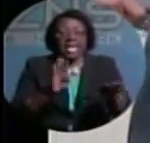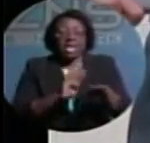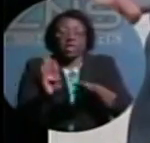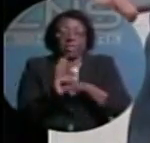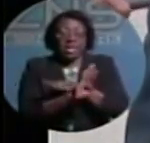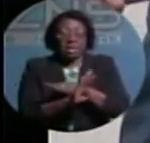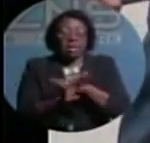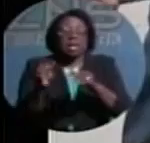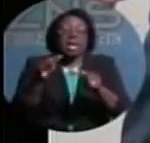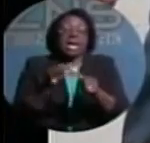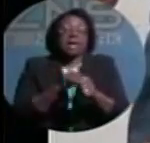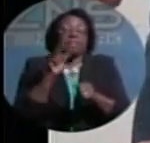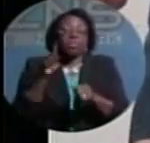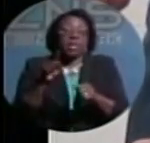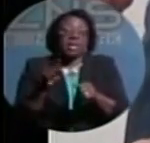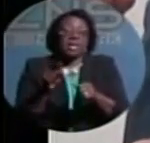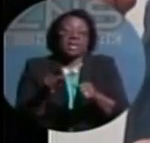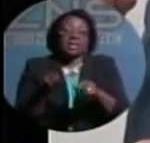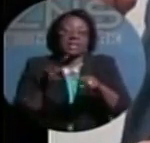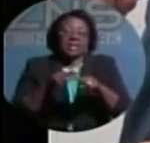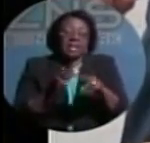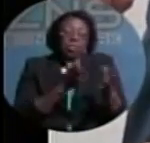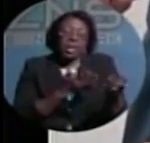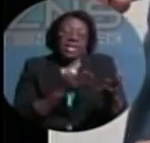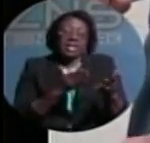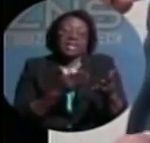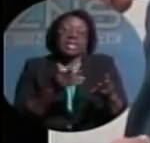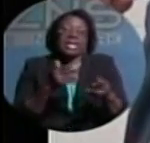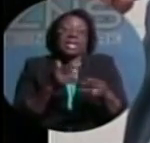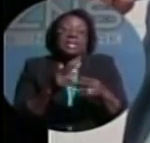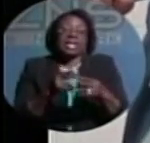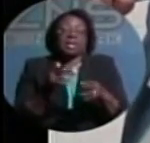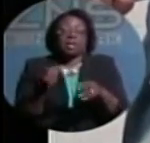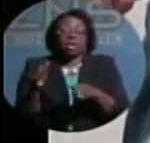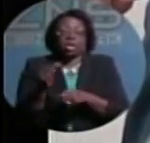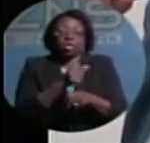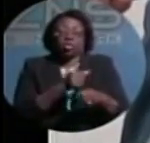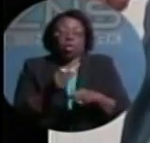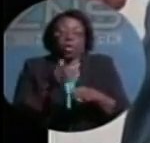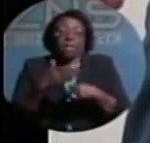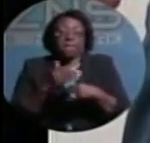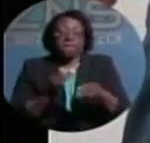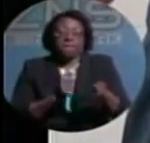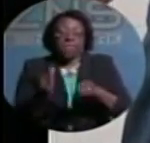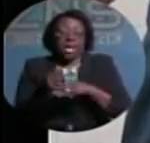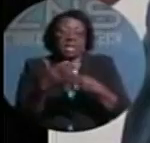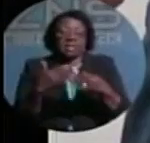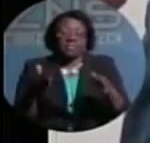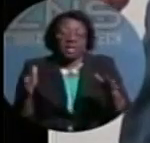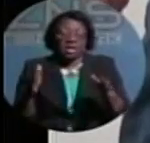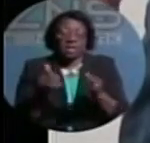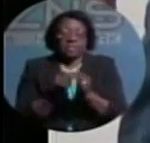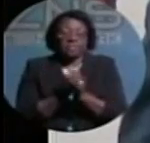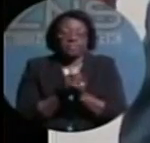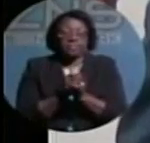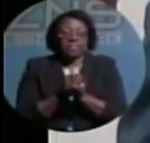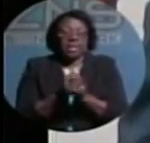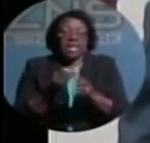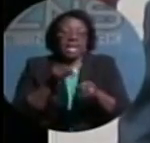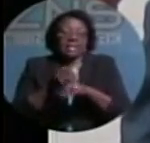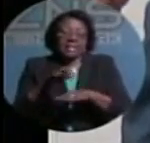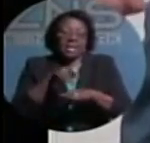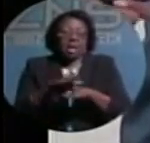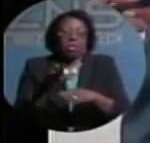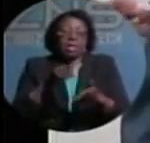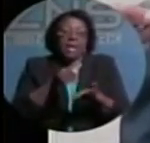for the storm to pass. I've also sent out a message